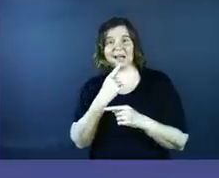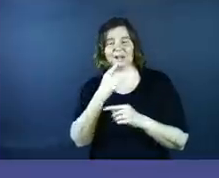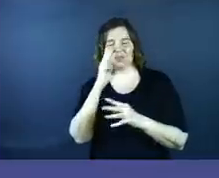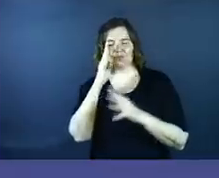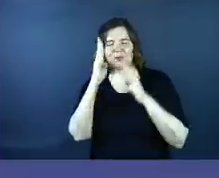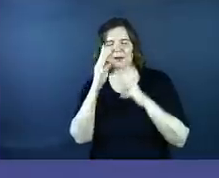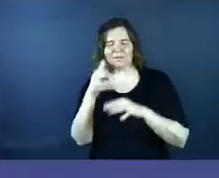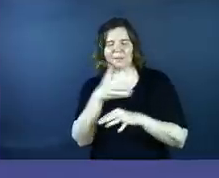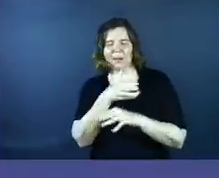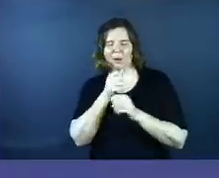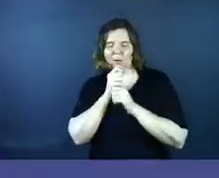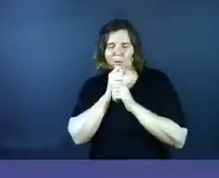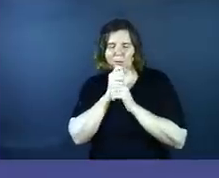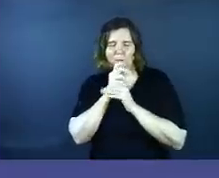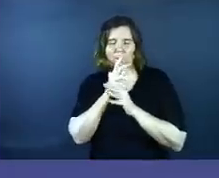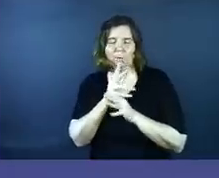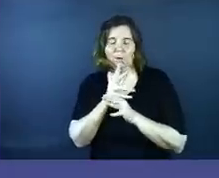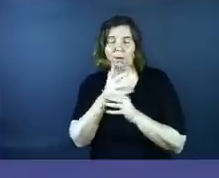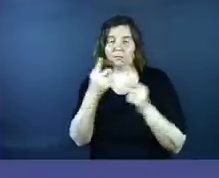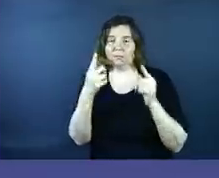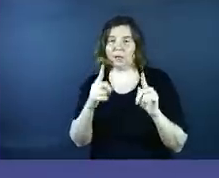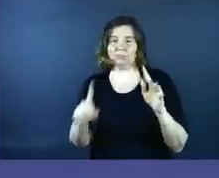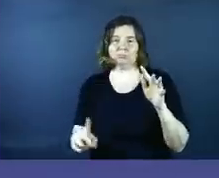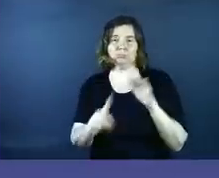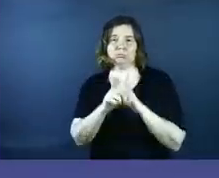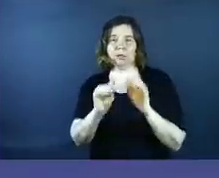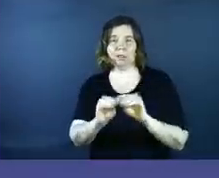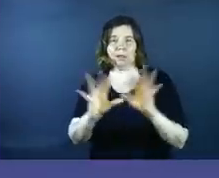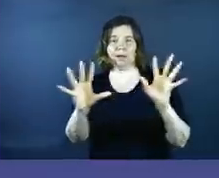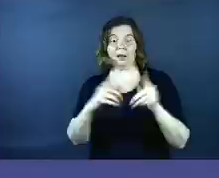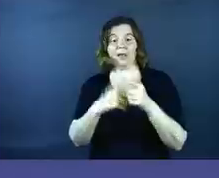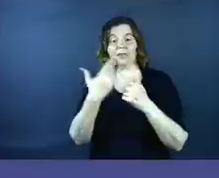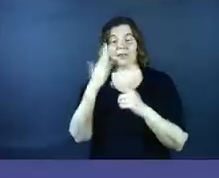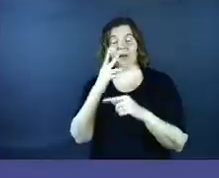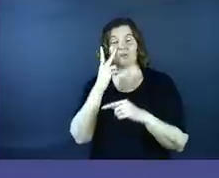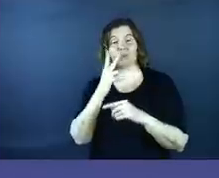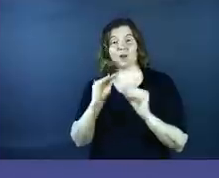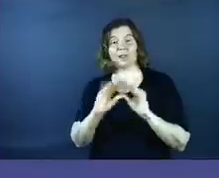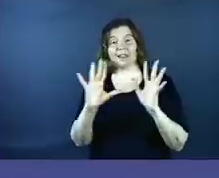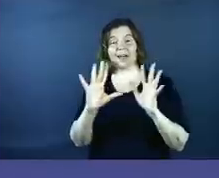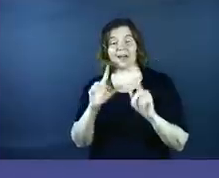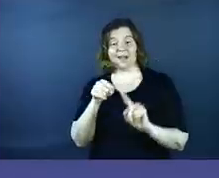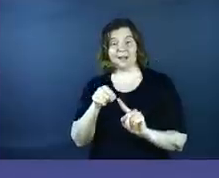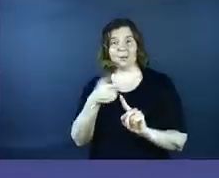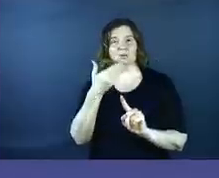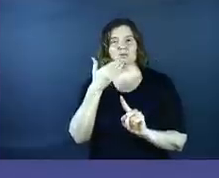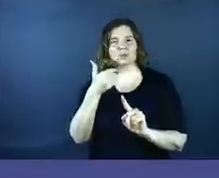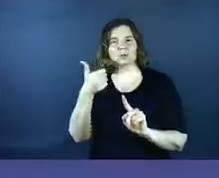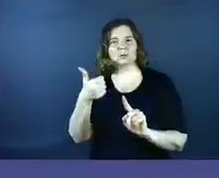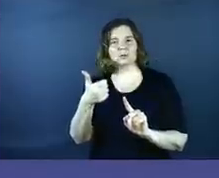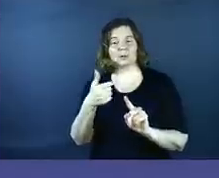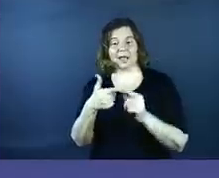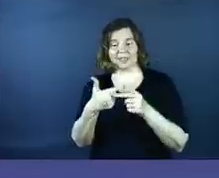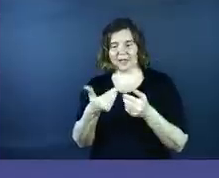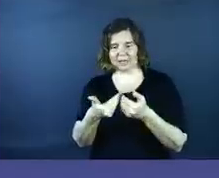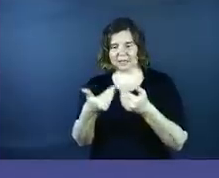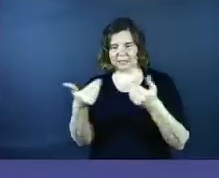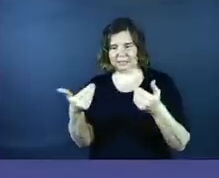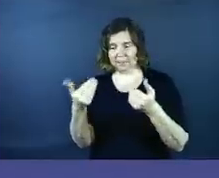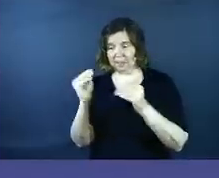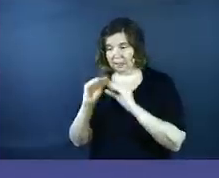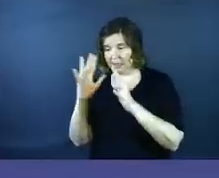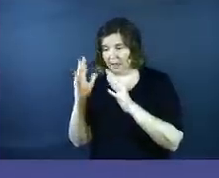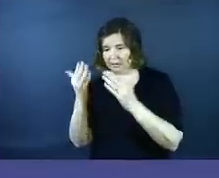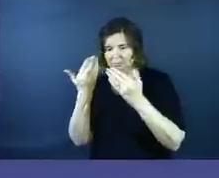and the power came together, and there was light. And then God saw the light was good. And then he separated the light from